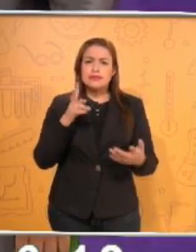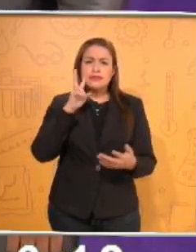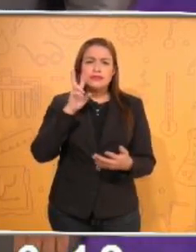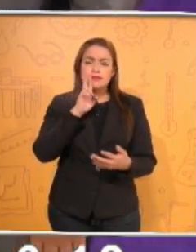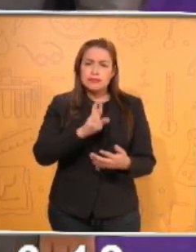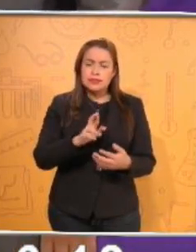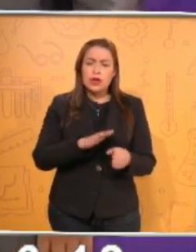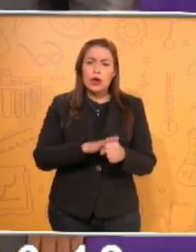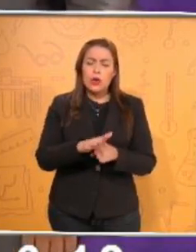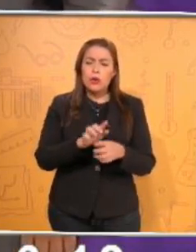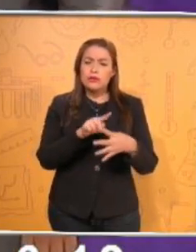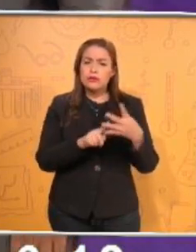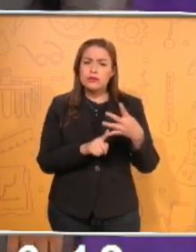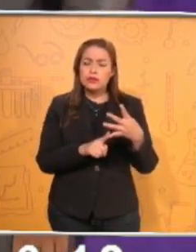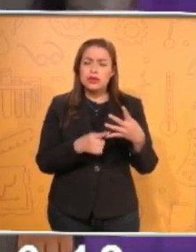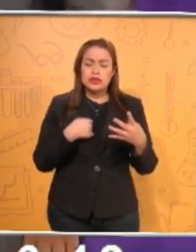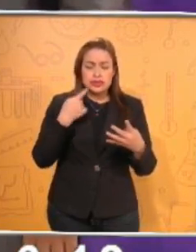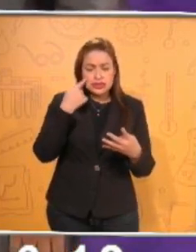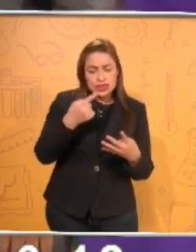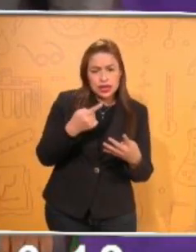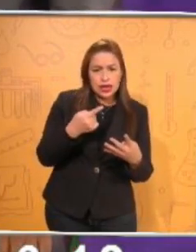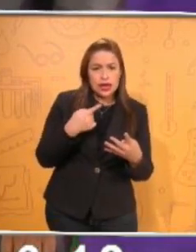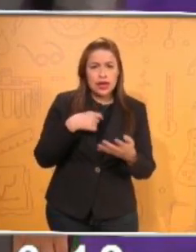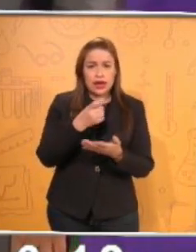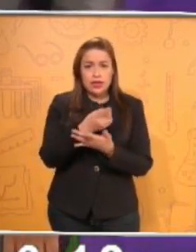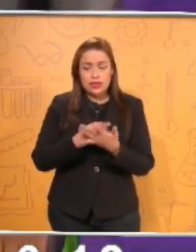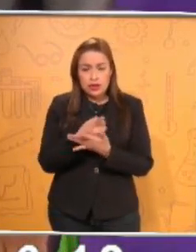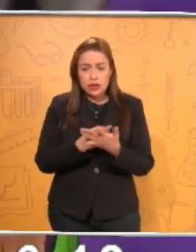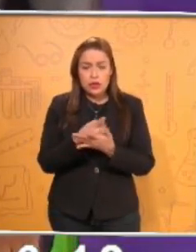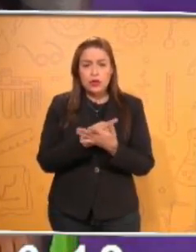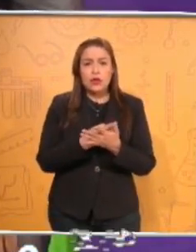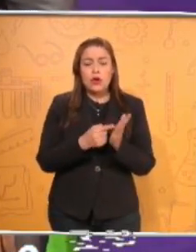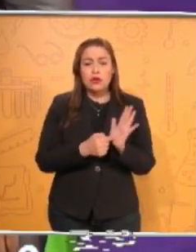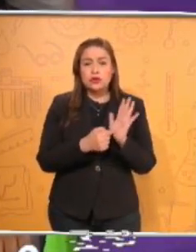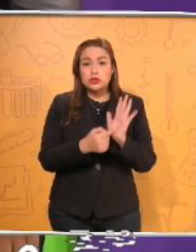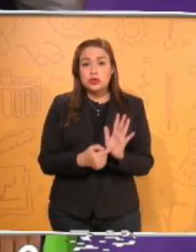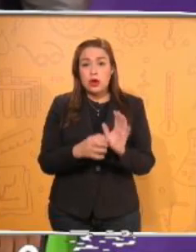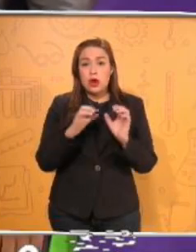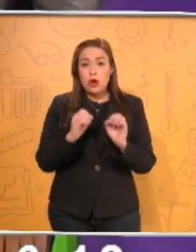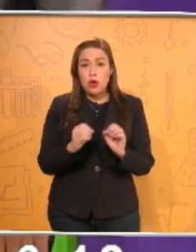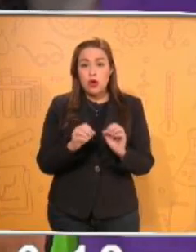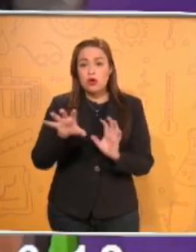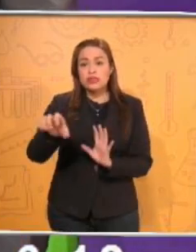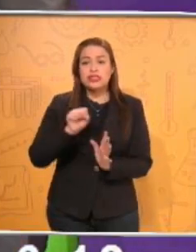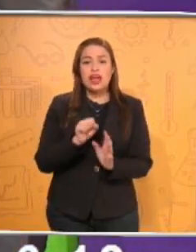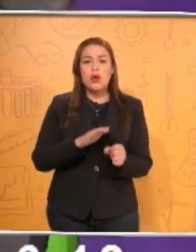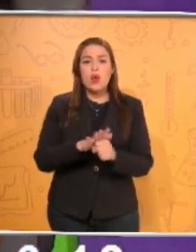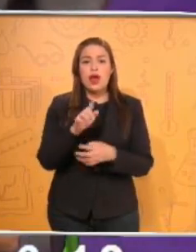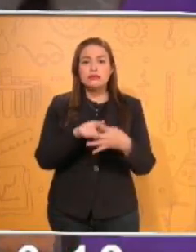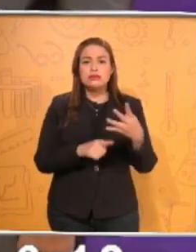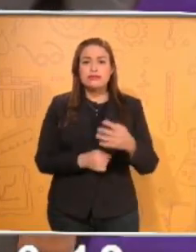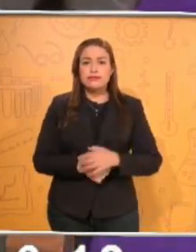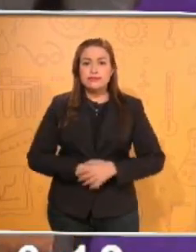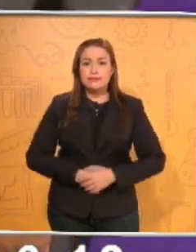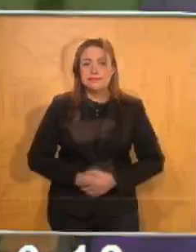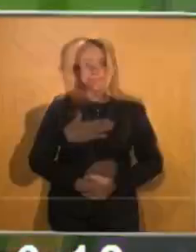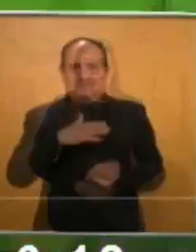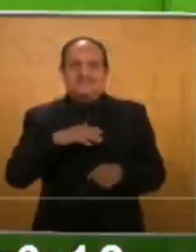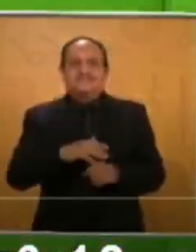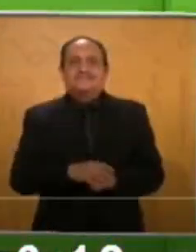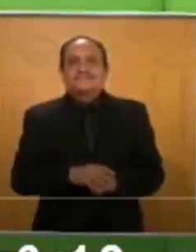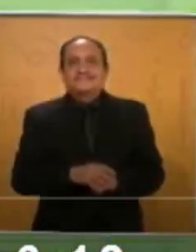Check, drew, show, or taking. Watch the video.